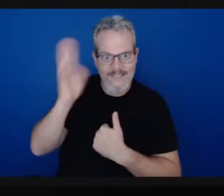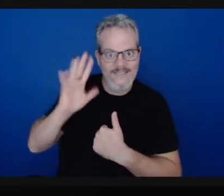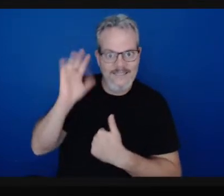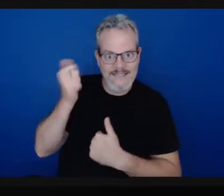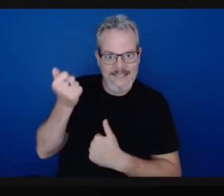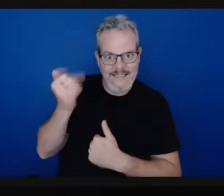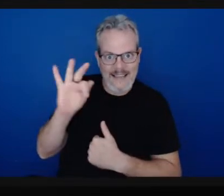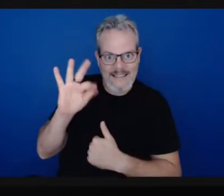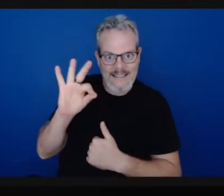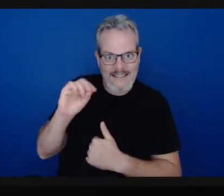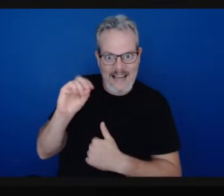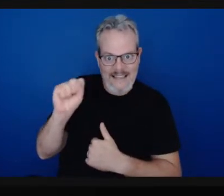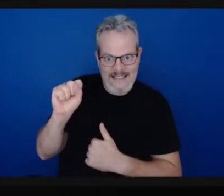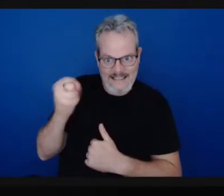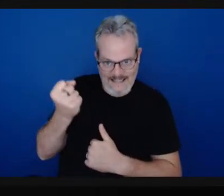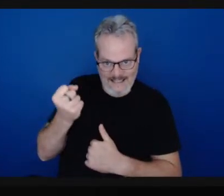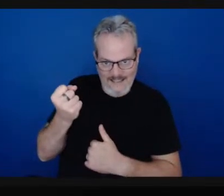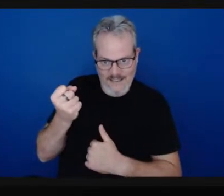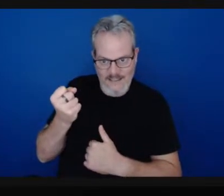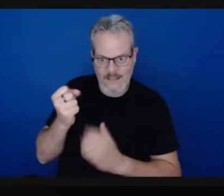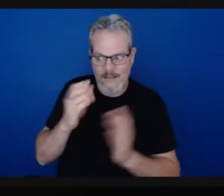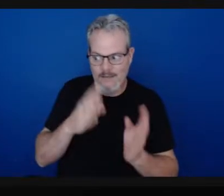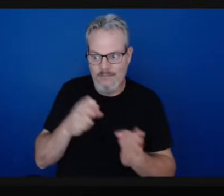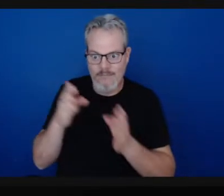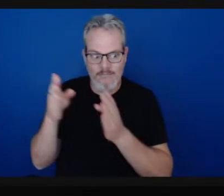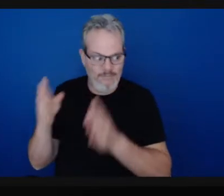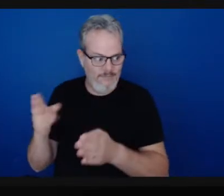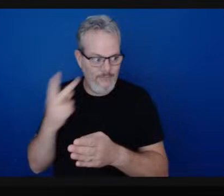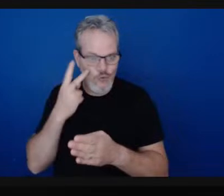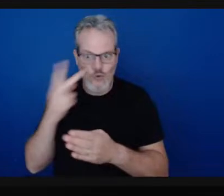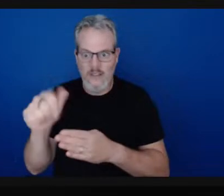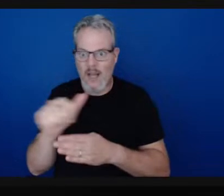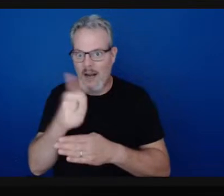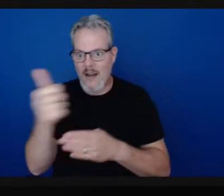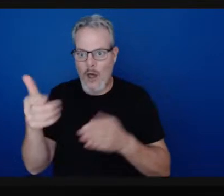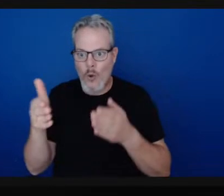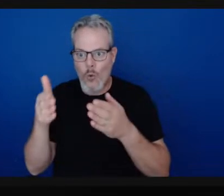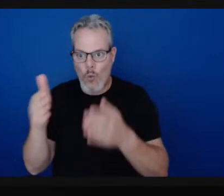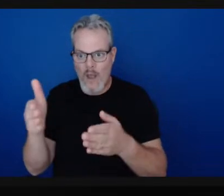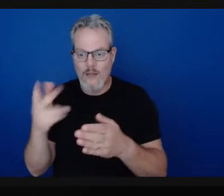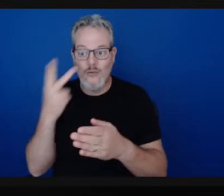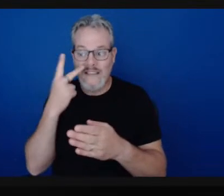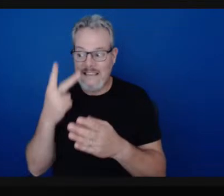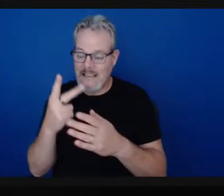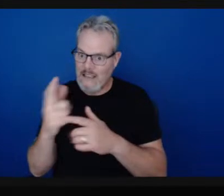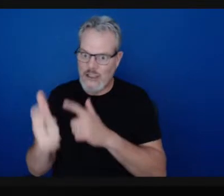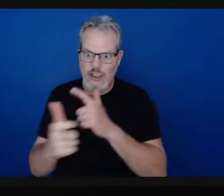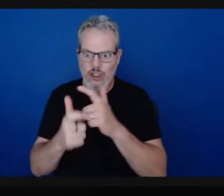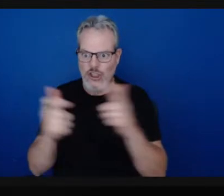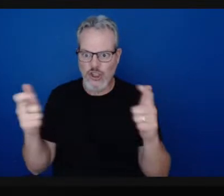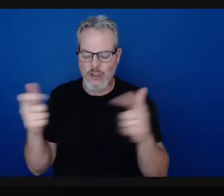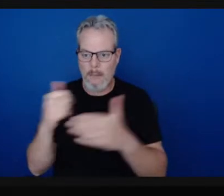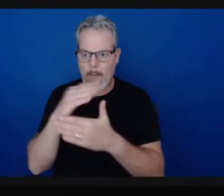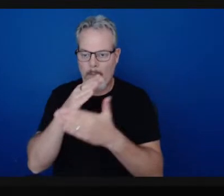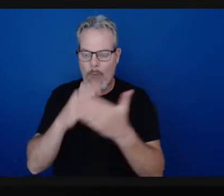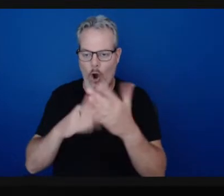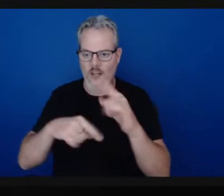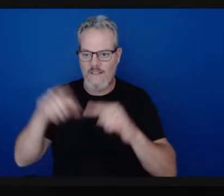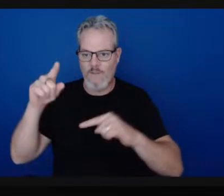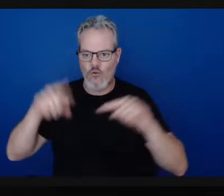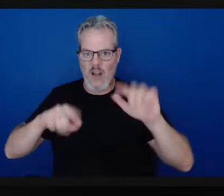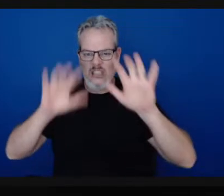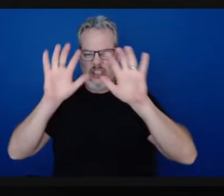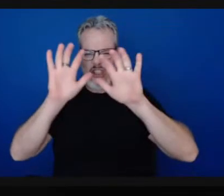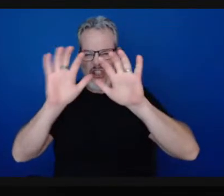other direction, if you cut it the other way, you also see a huge amount of these settling earthquakes down deep